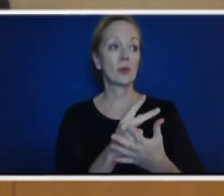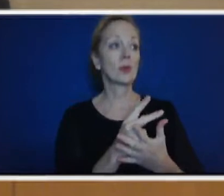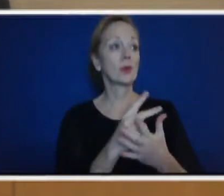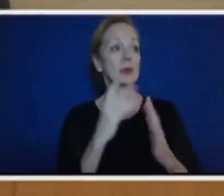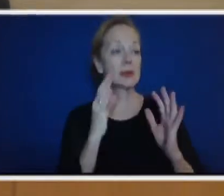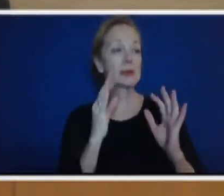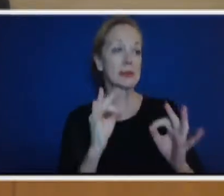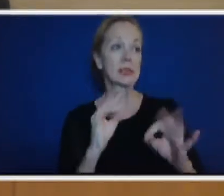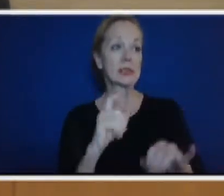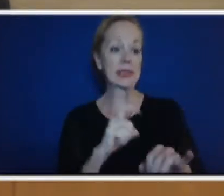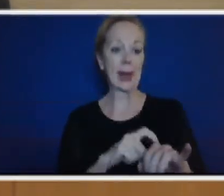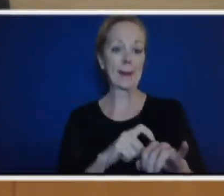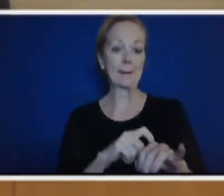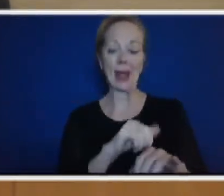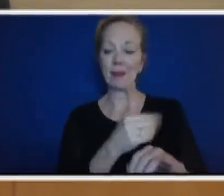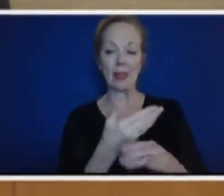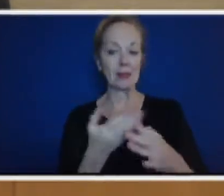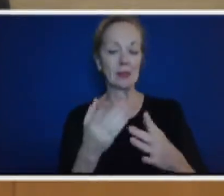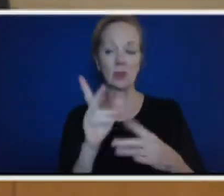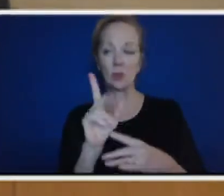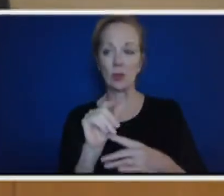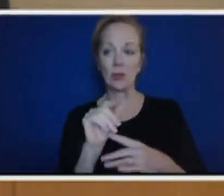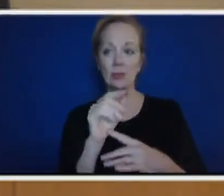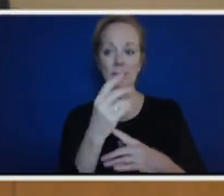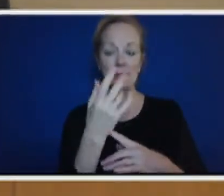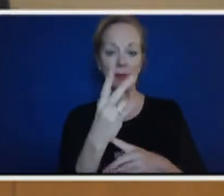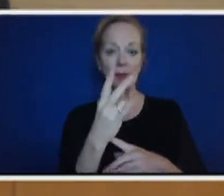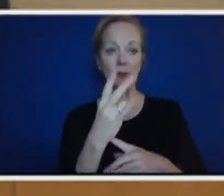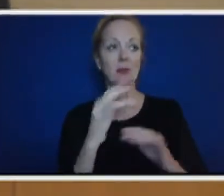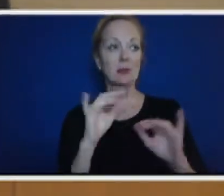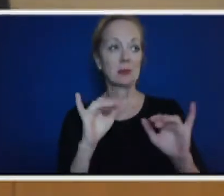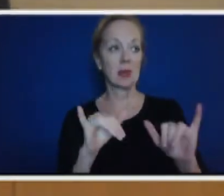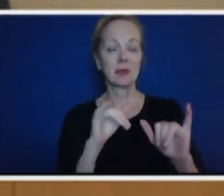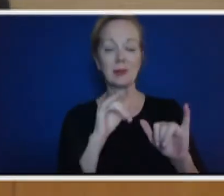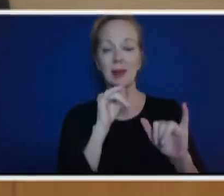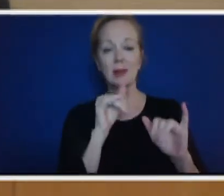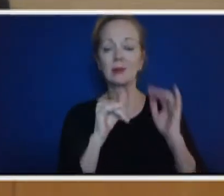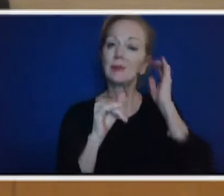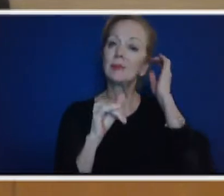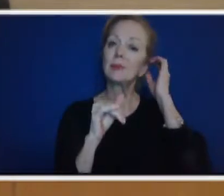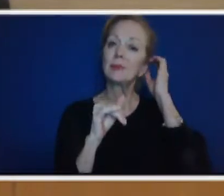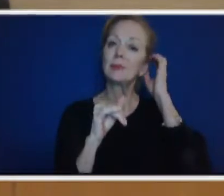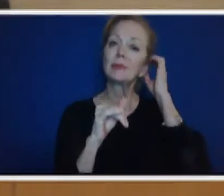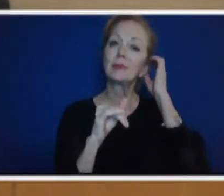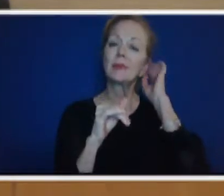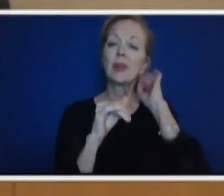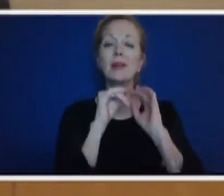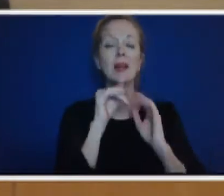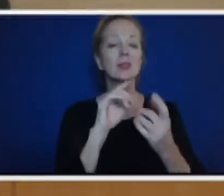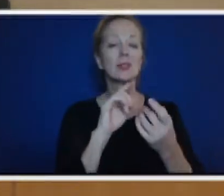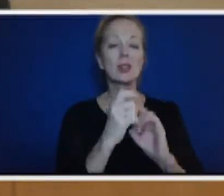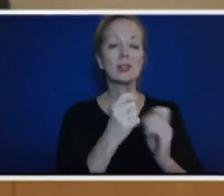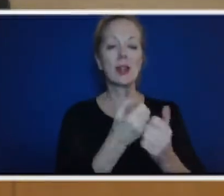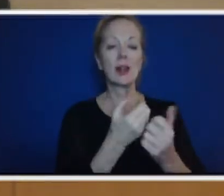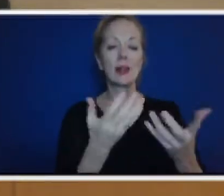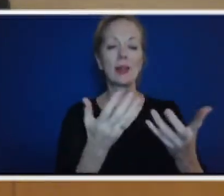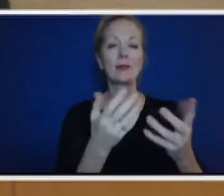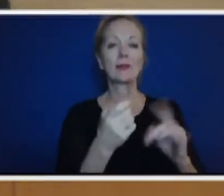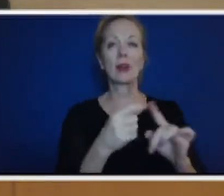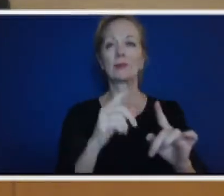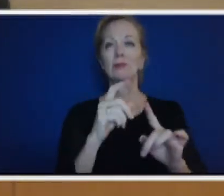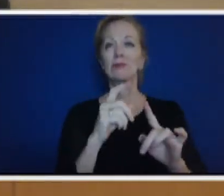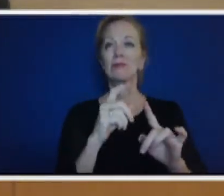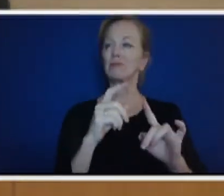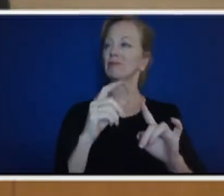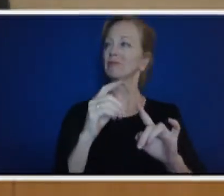time. Everything else from 2017 would remain intact. So you wouldn't do you wouldn't undo any of the entitlements from 2017. You would